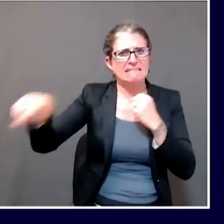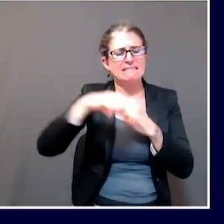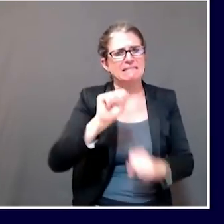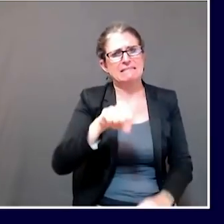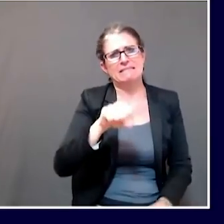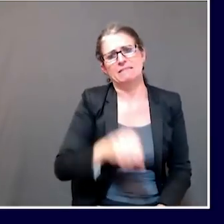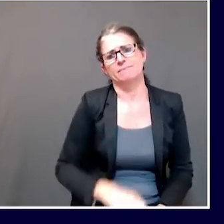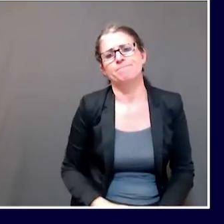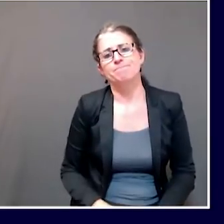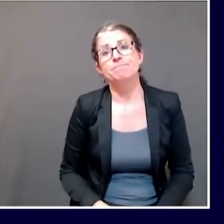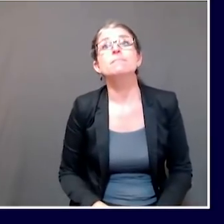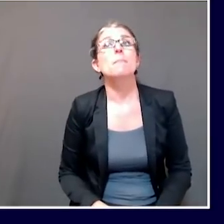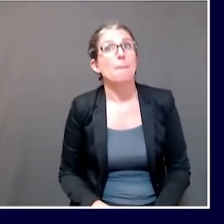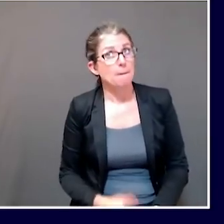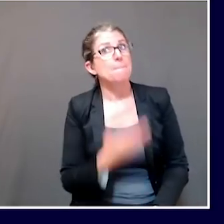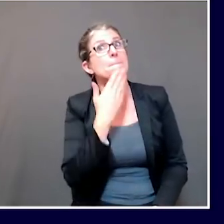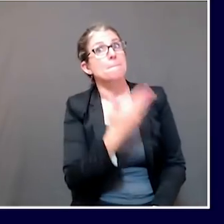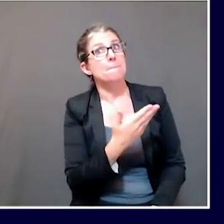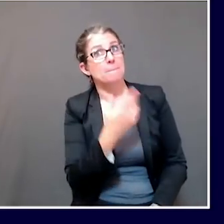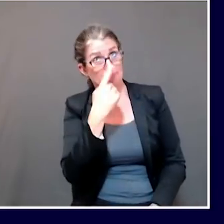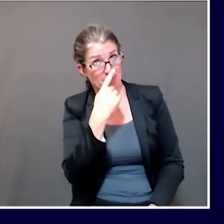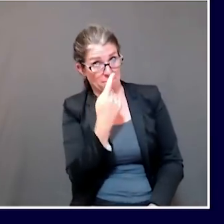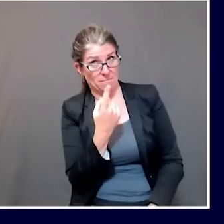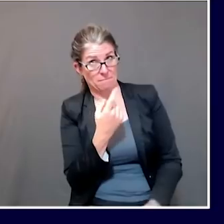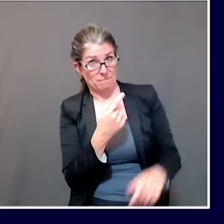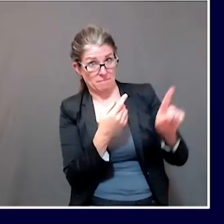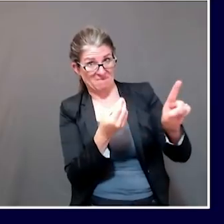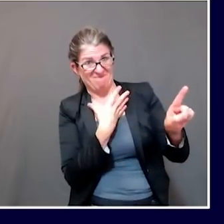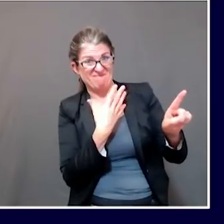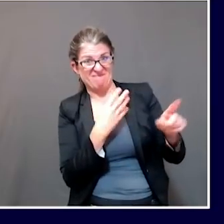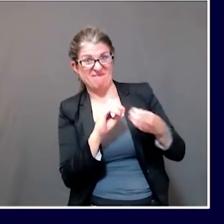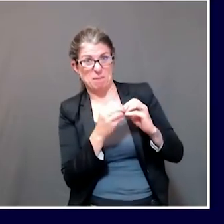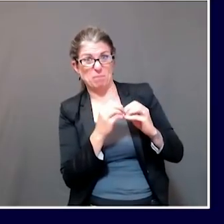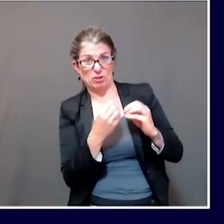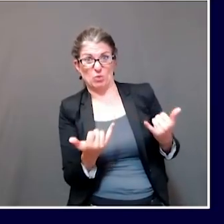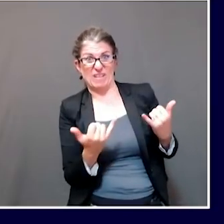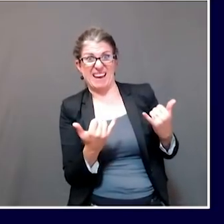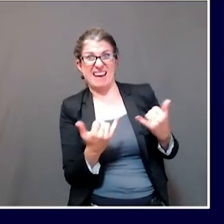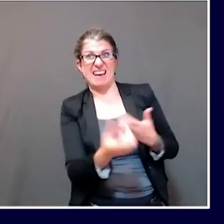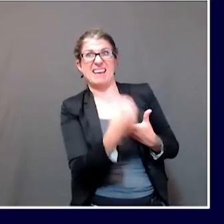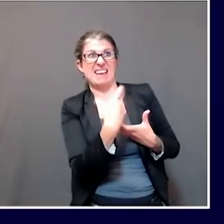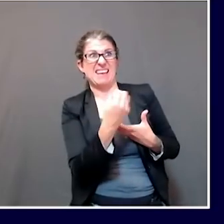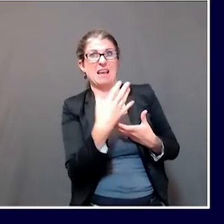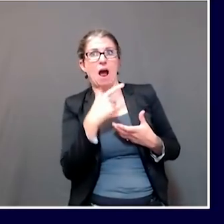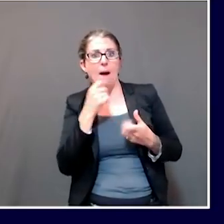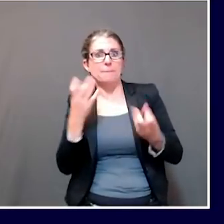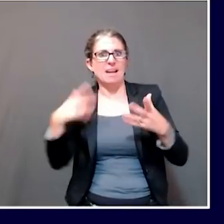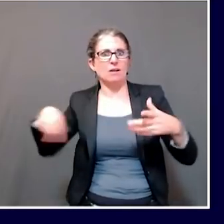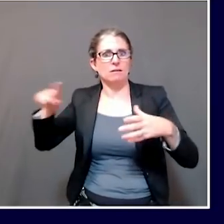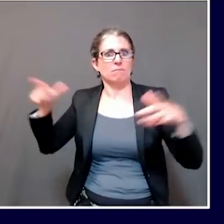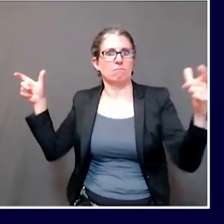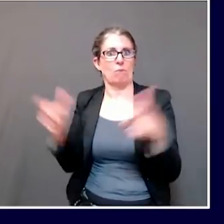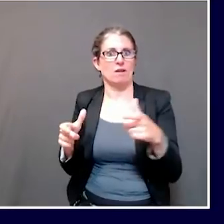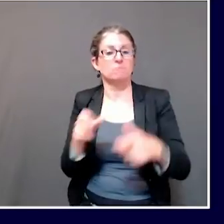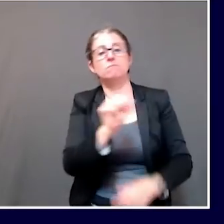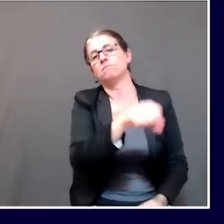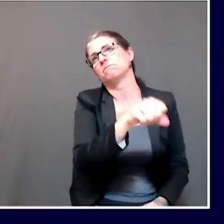number, that would be perfect. Sure thing. Thanks. Going to turn now to Joe Lawler at the Press Herald.